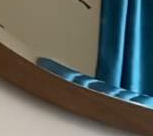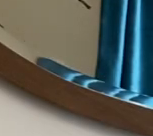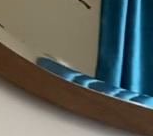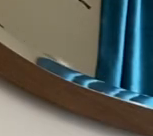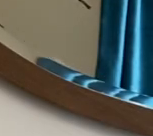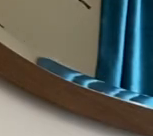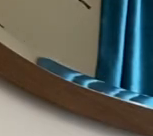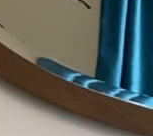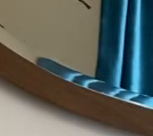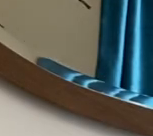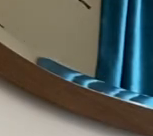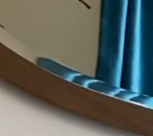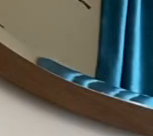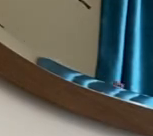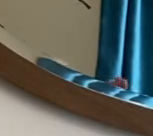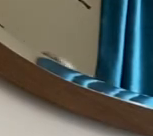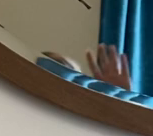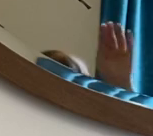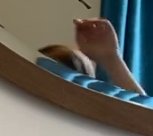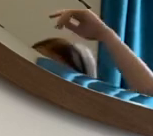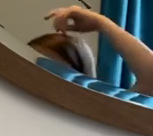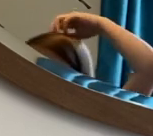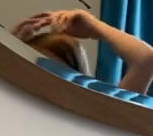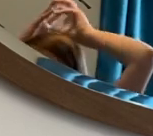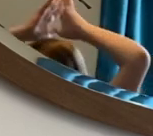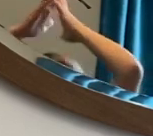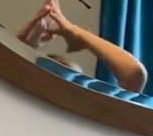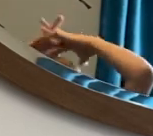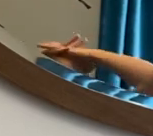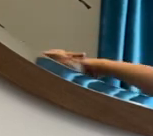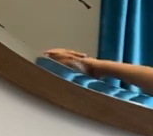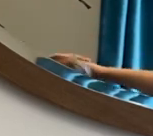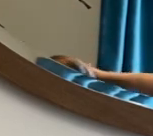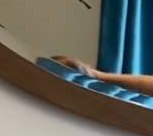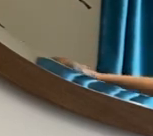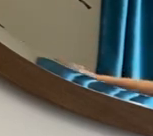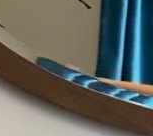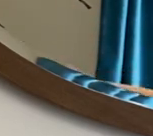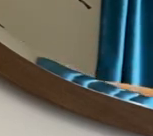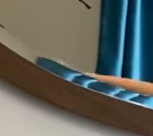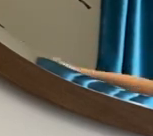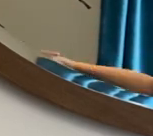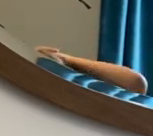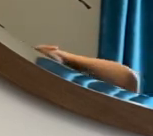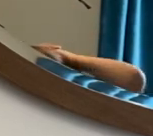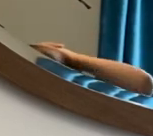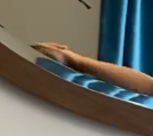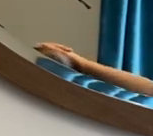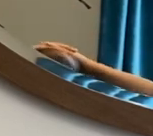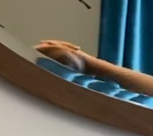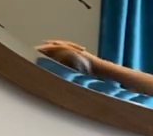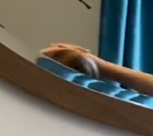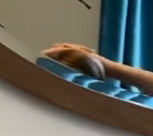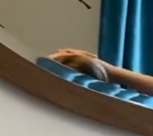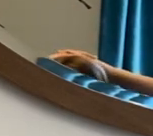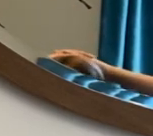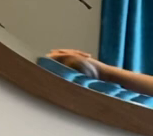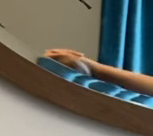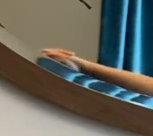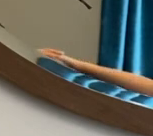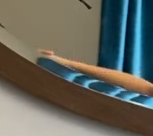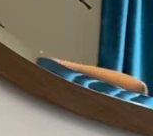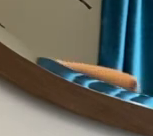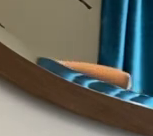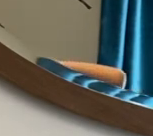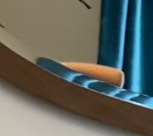Good morning and welcome to our service this Sunday. It's the first Sunday after Trinity Sunday. We're entering a period of